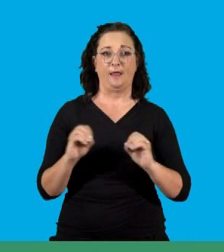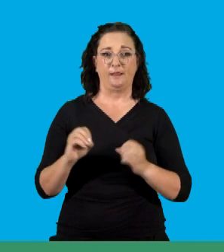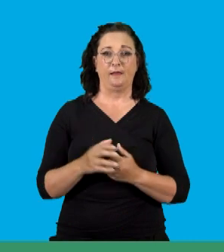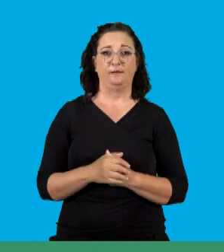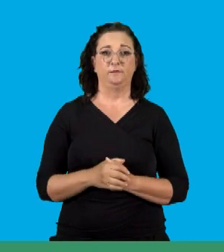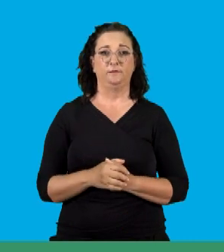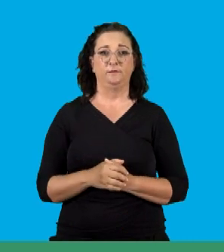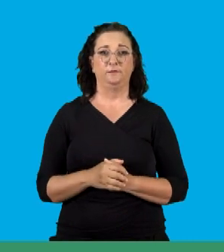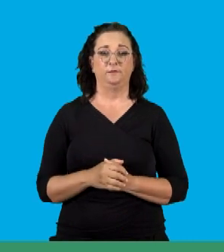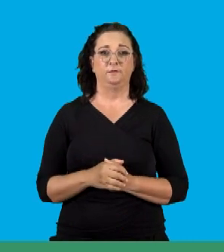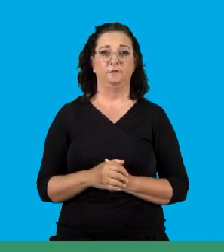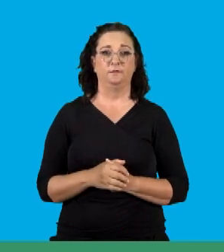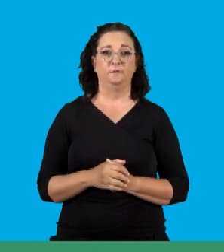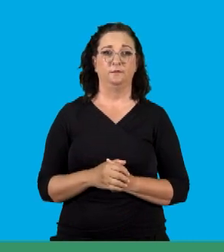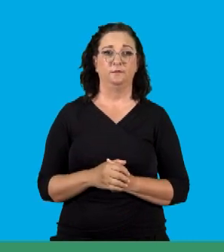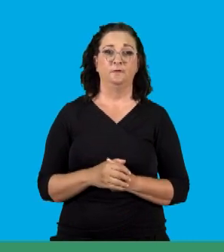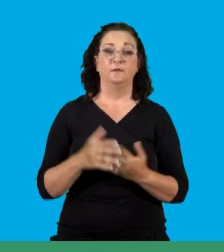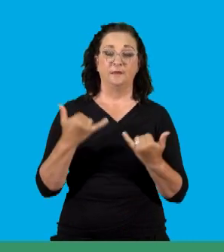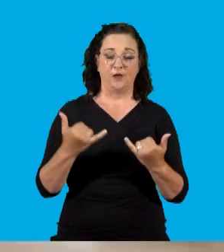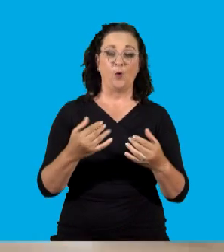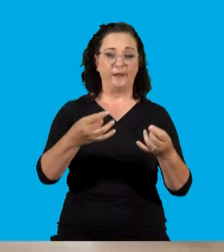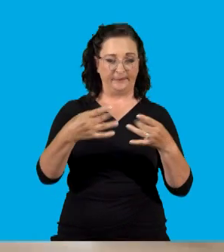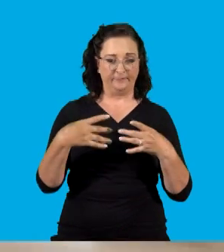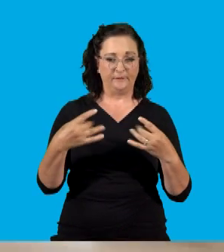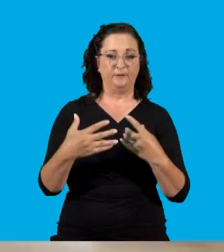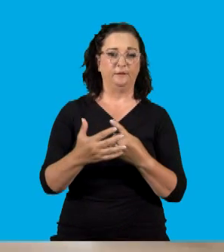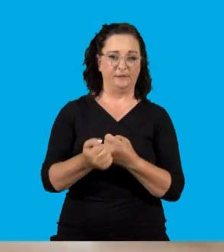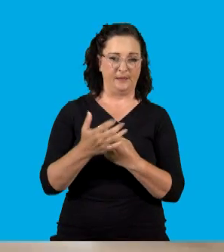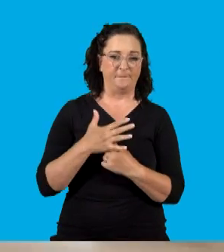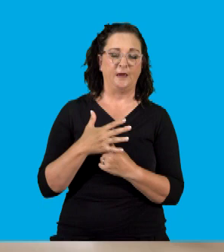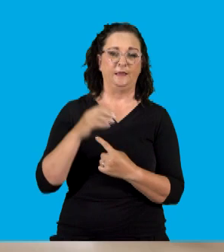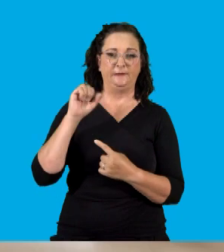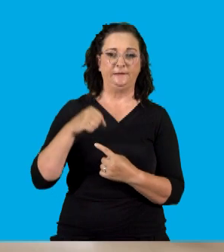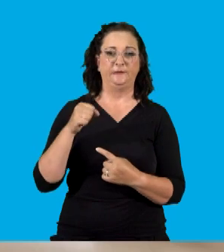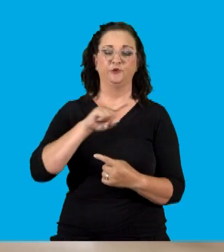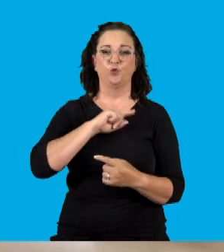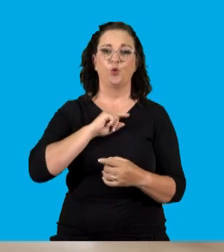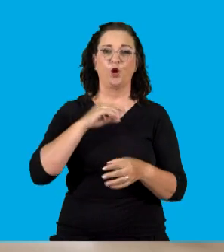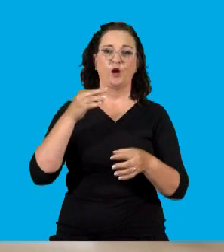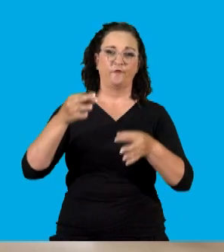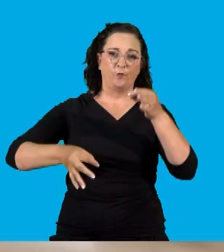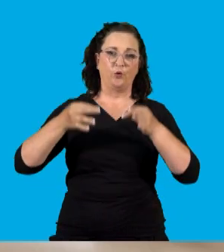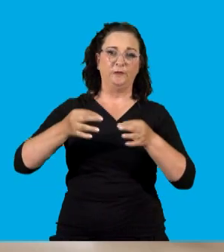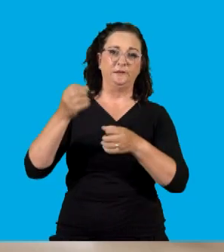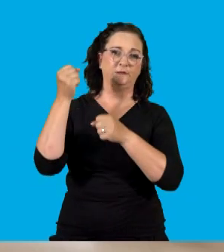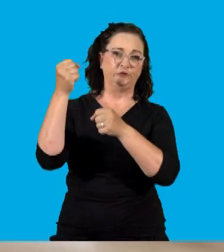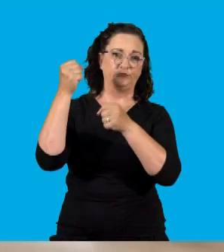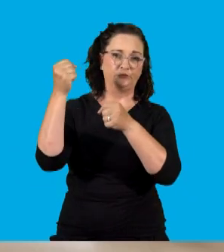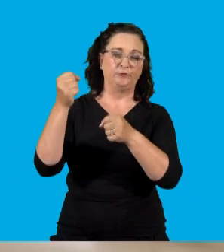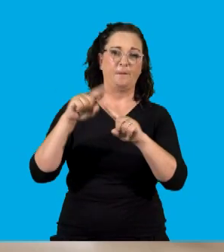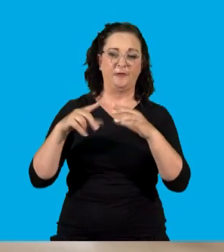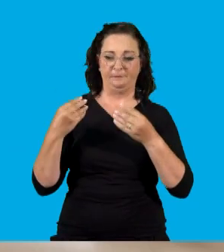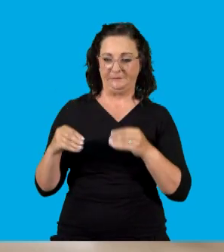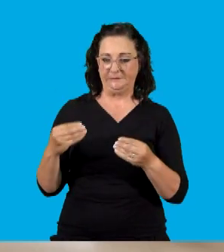political disturbances. So as a business, we are affected, we are impacted by what? By political disturbances, because it can lead